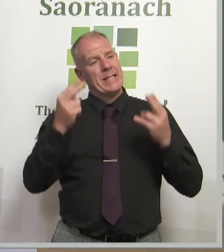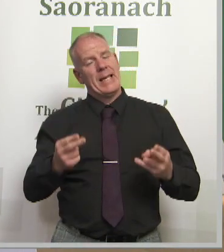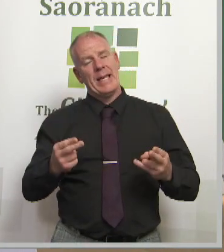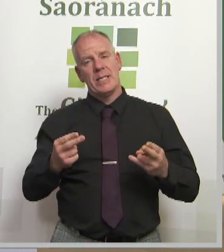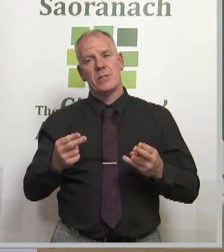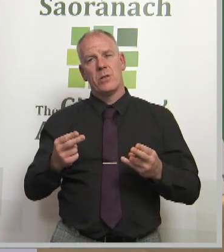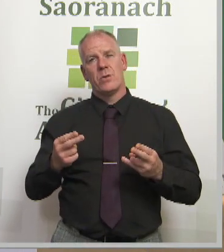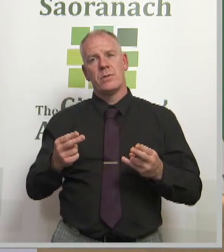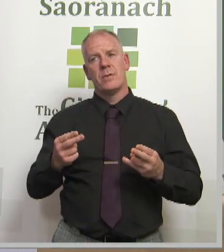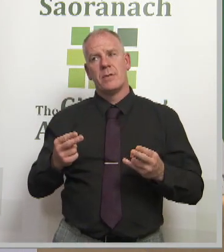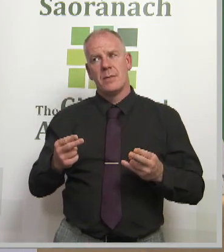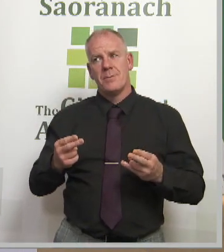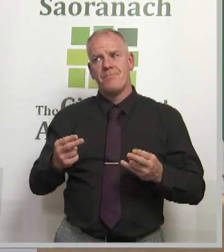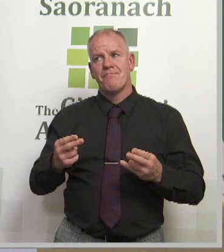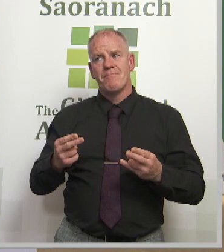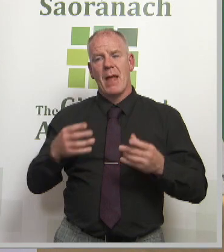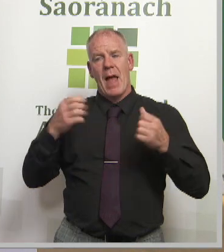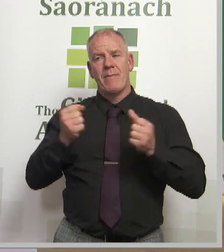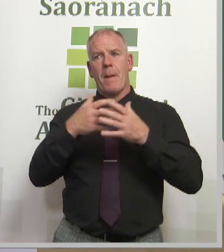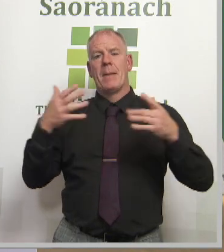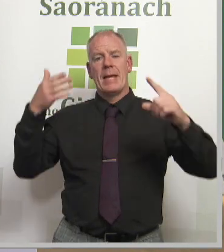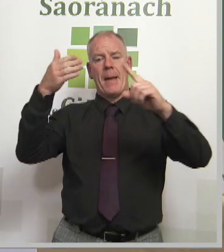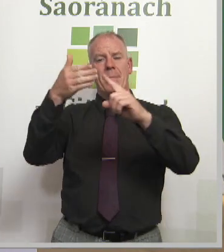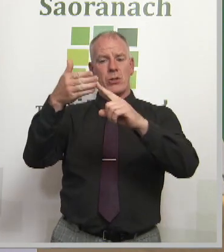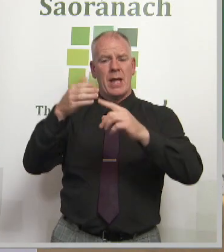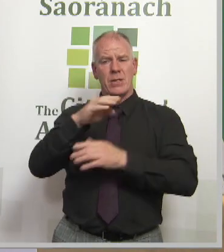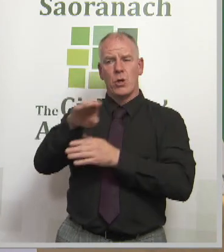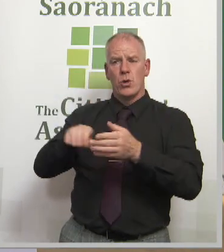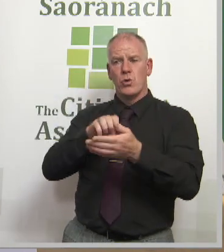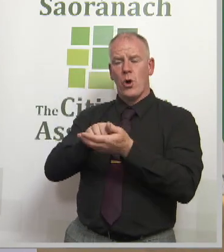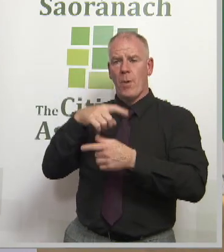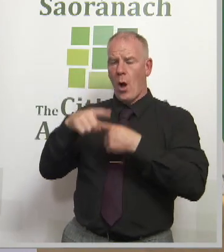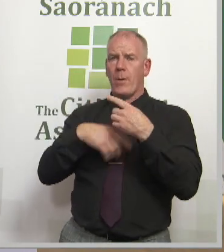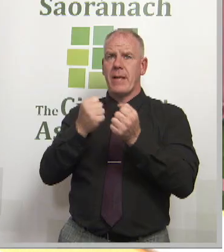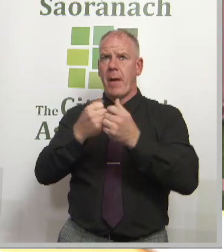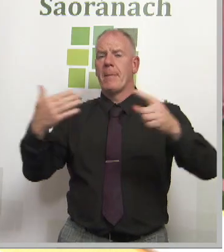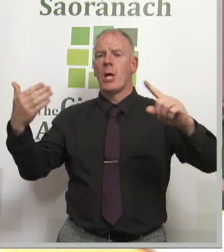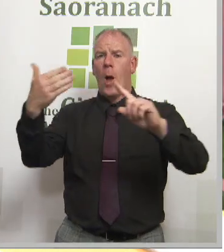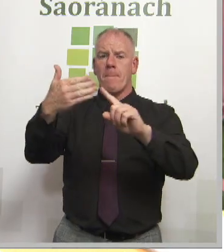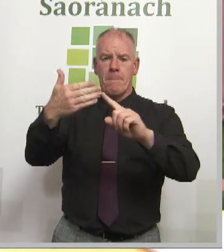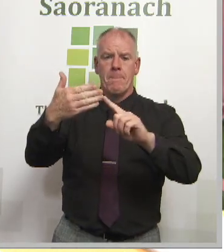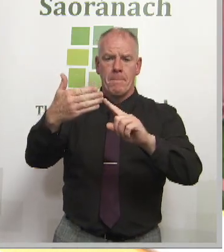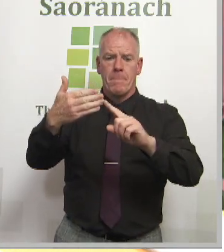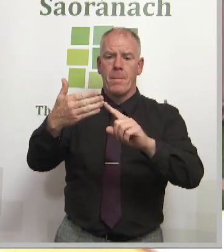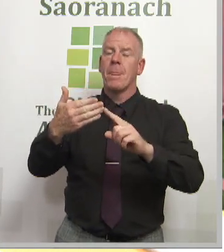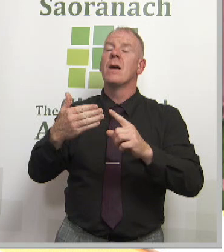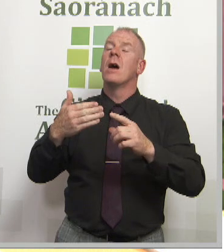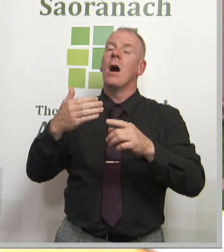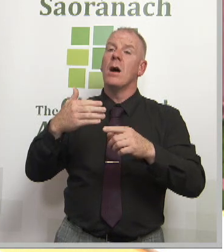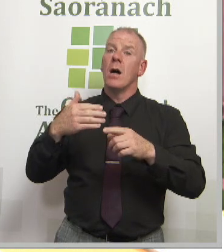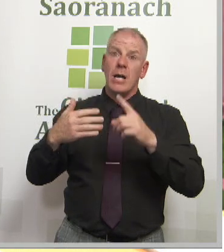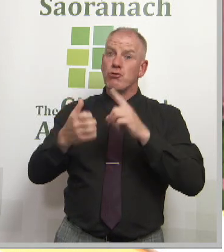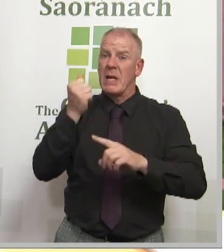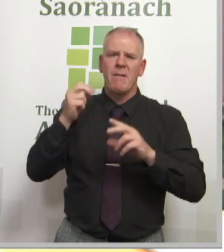act with ambition, and I think Europe in those debates does act with ambition. It may fall short in terms